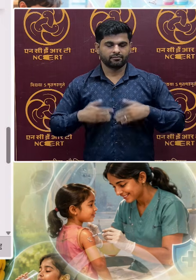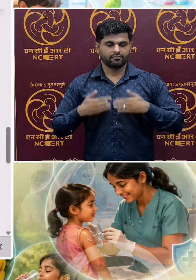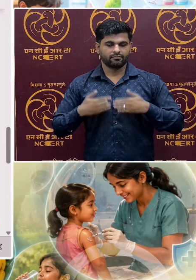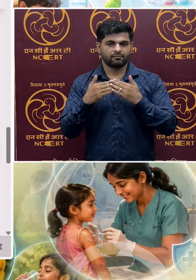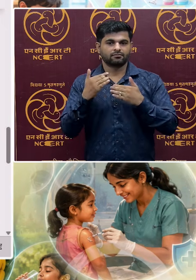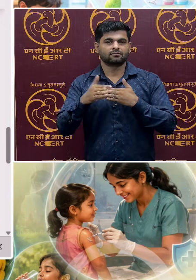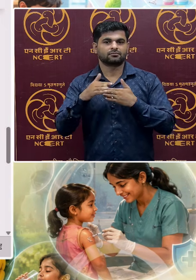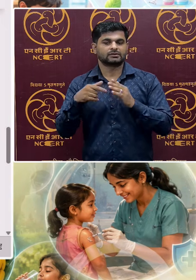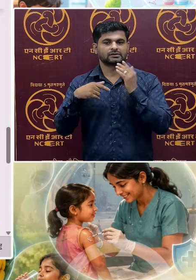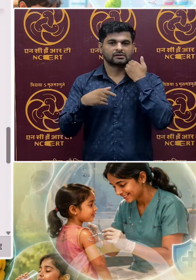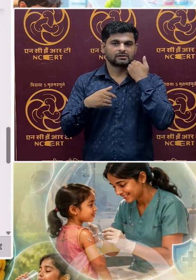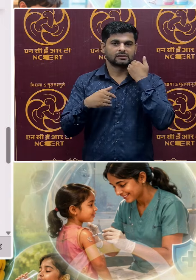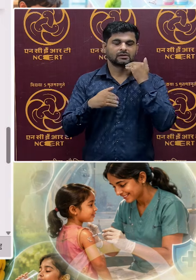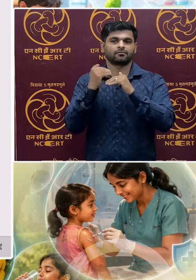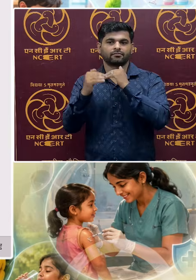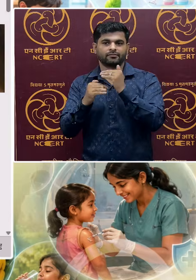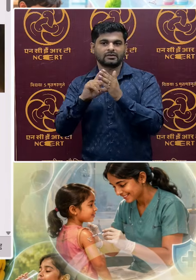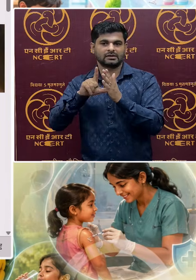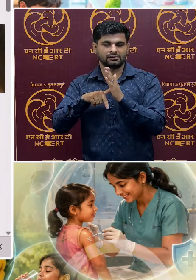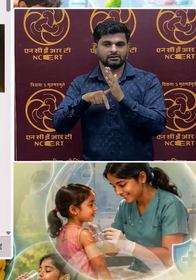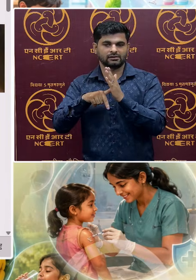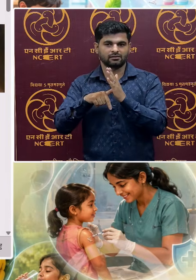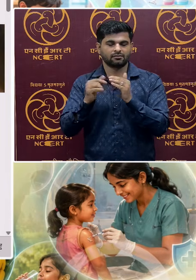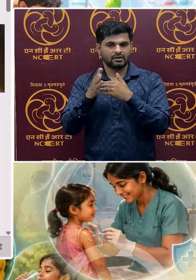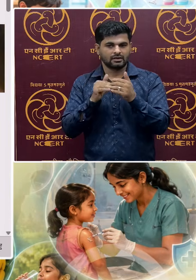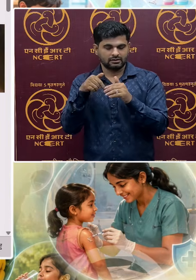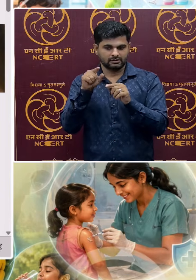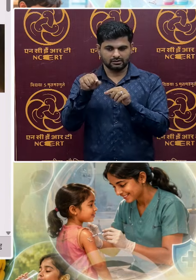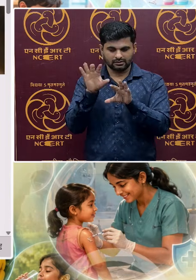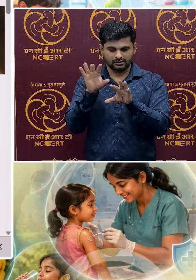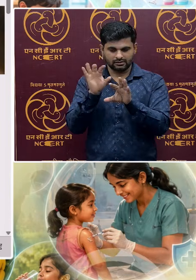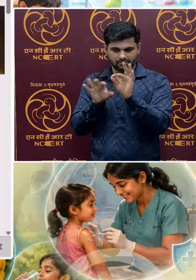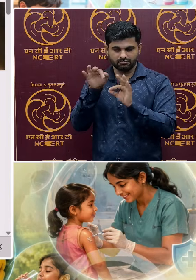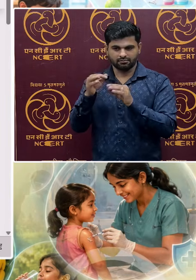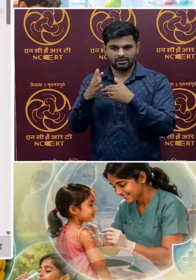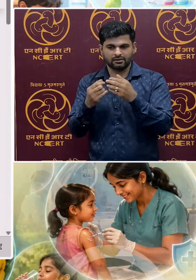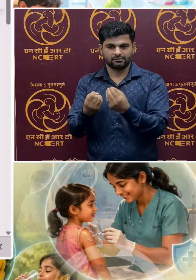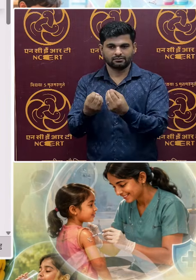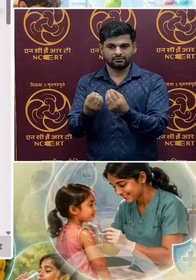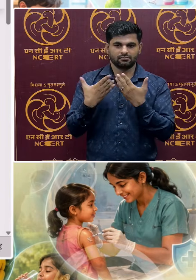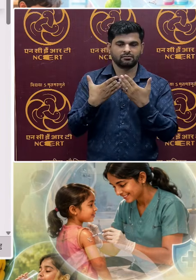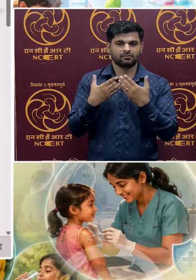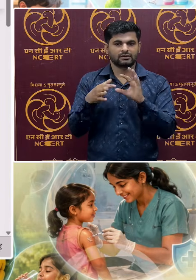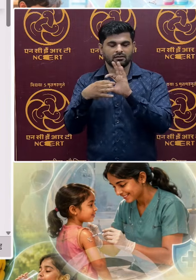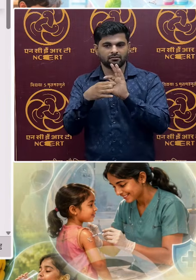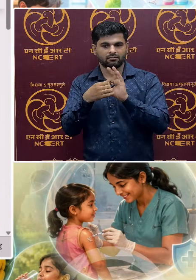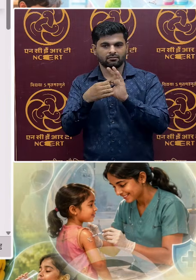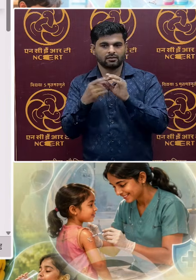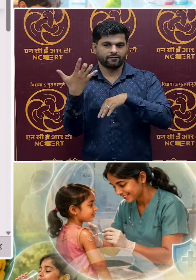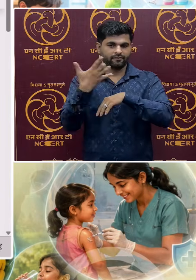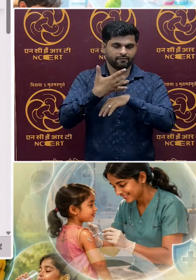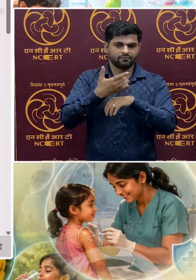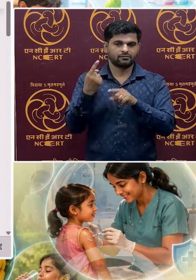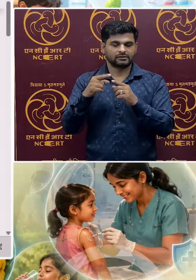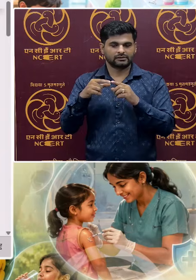deficiencies, diseases and developmental delays. If you click on it, you will get each and every information regarding this 5-day live